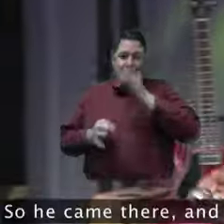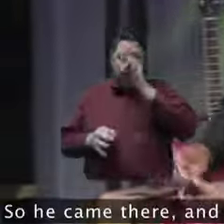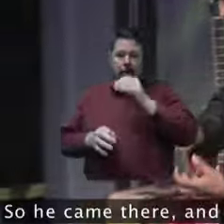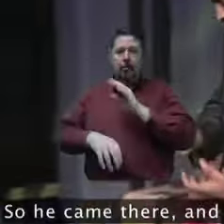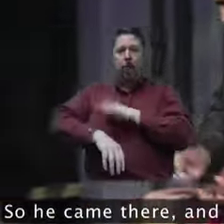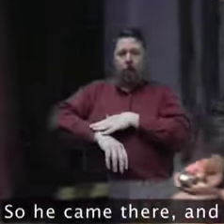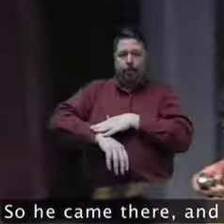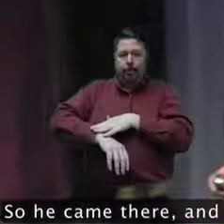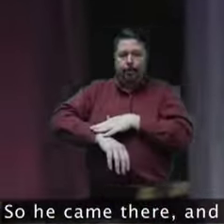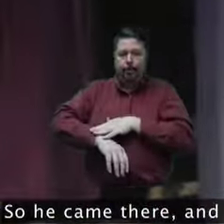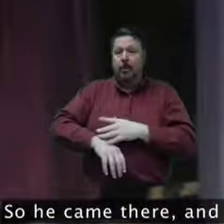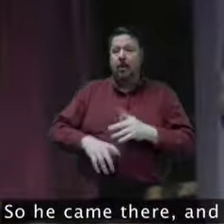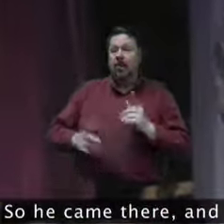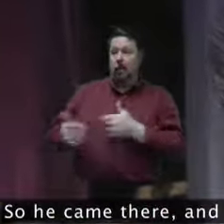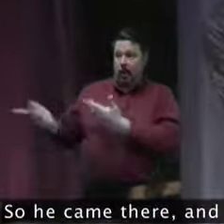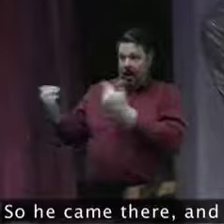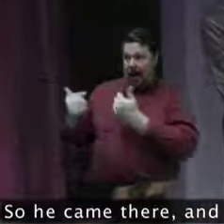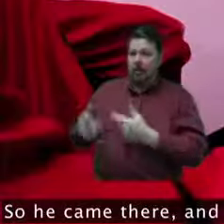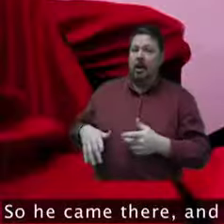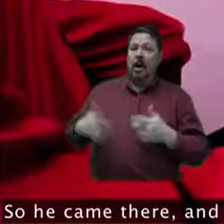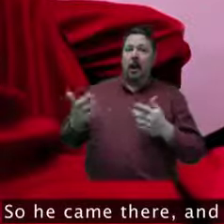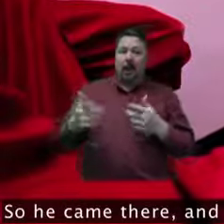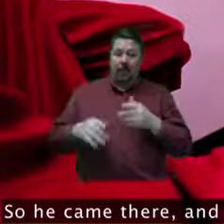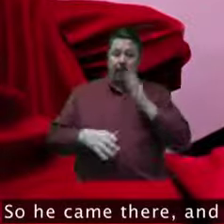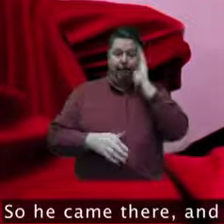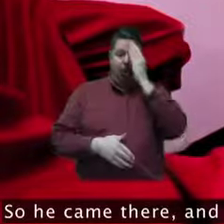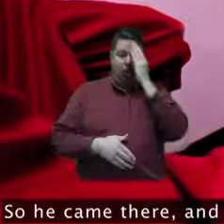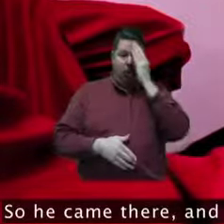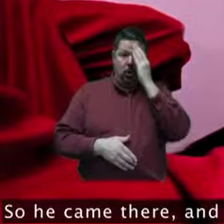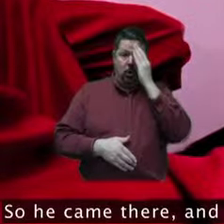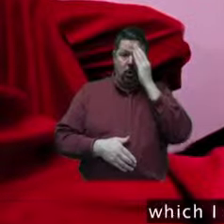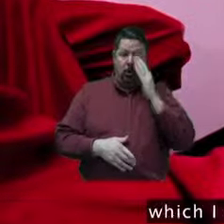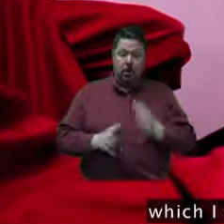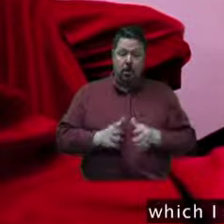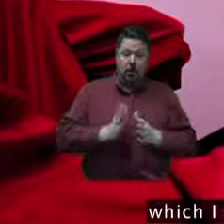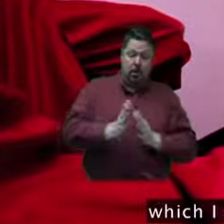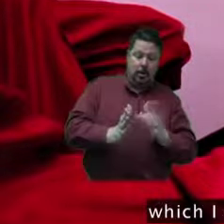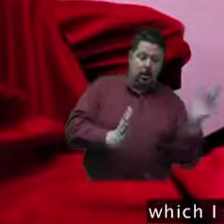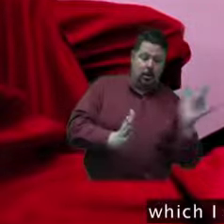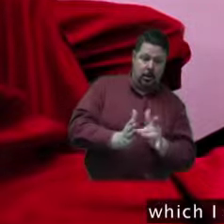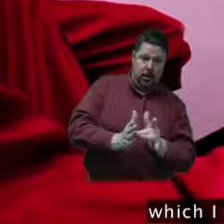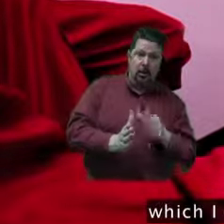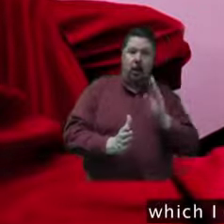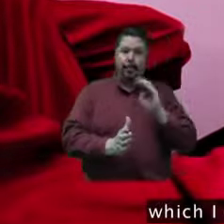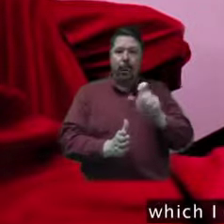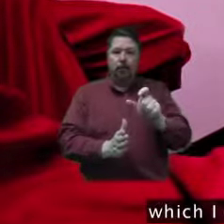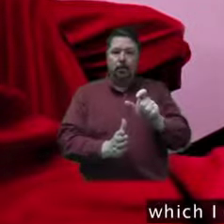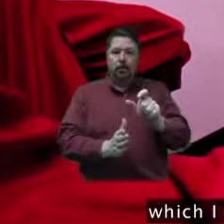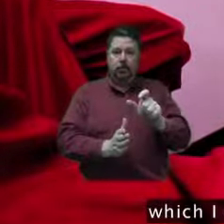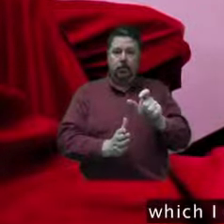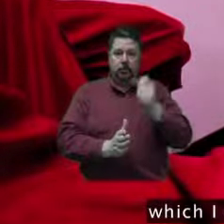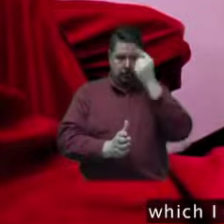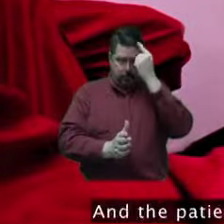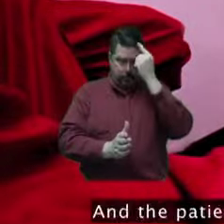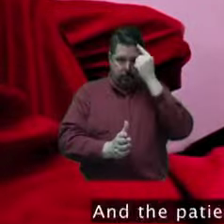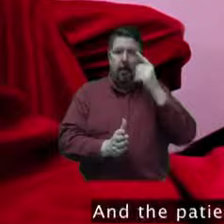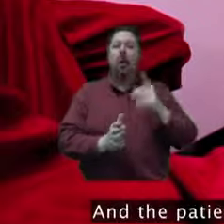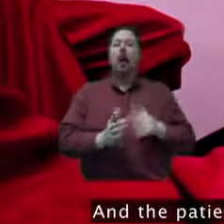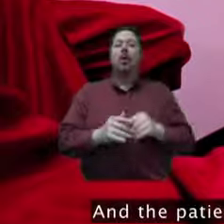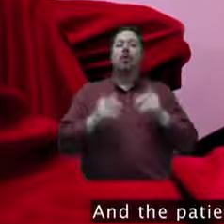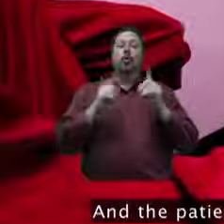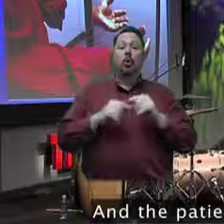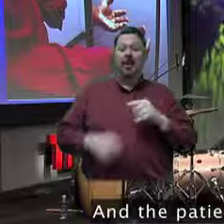So he came there, and I gave him a mirror like that in a box, which I call a mirror box, right?